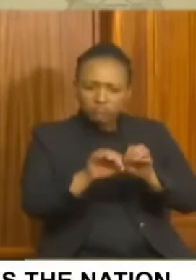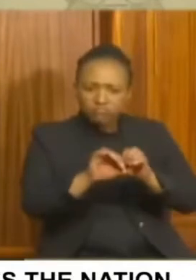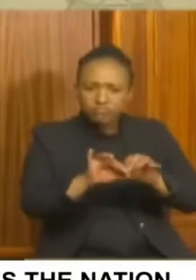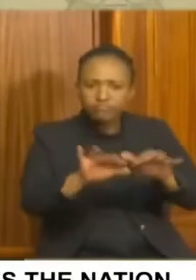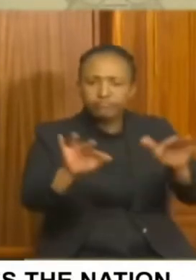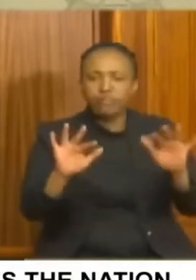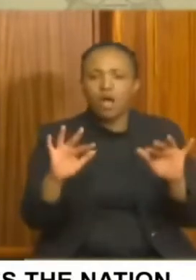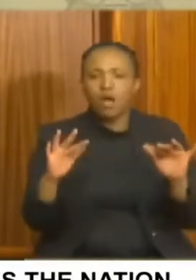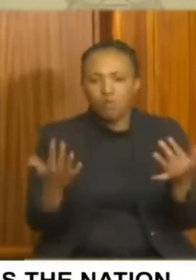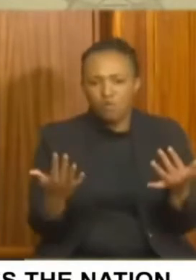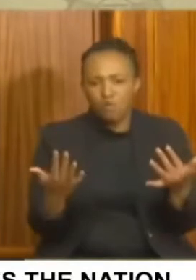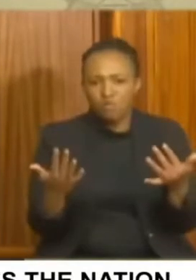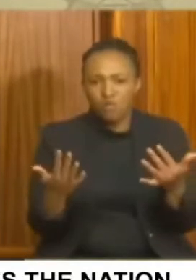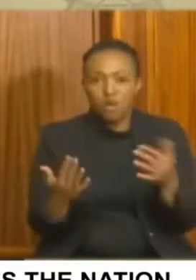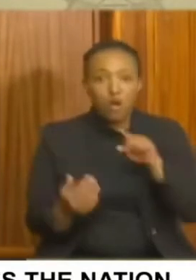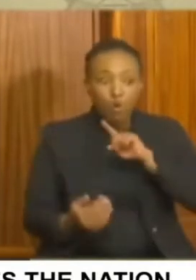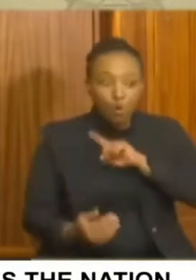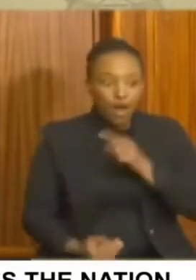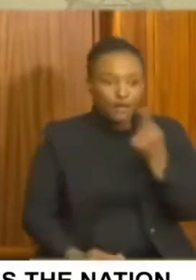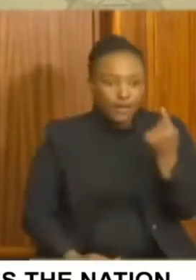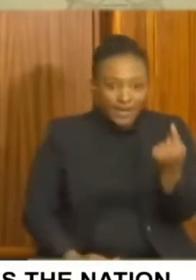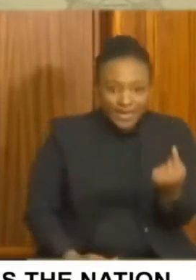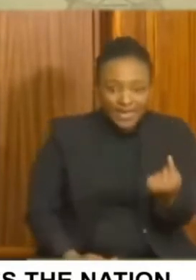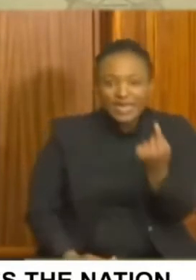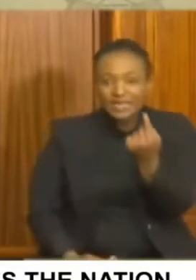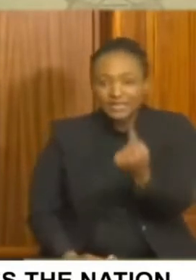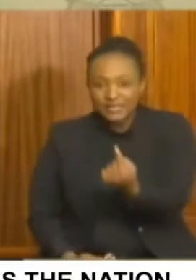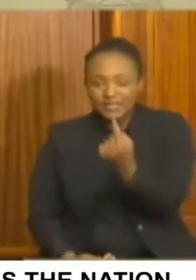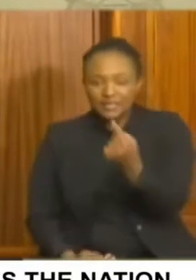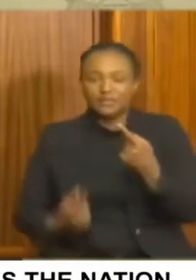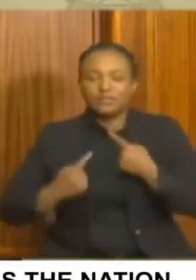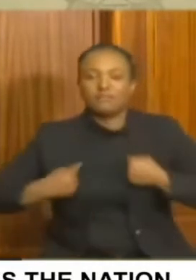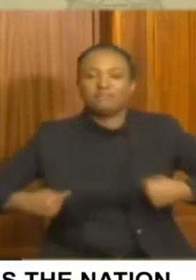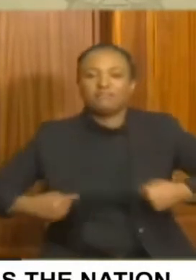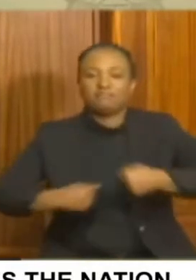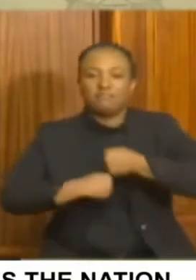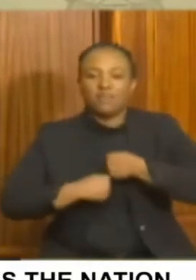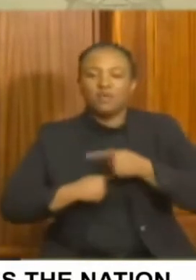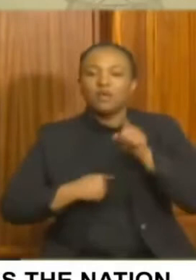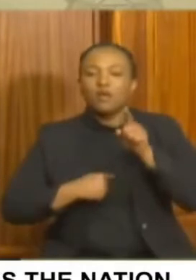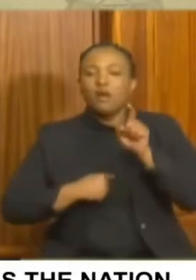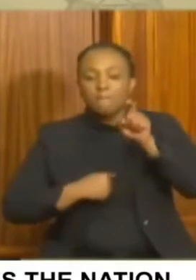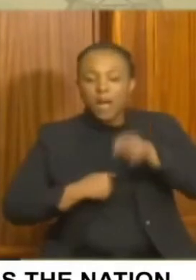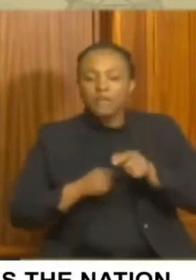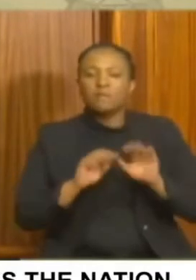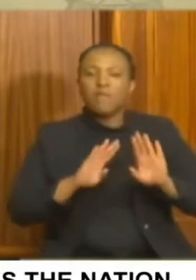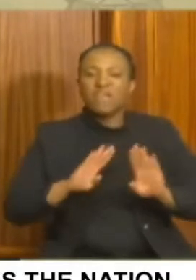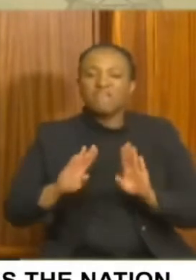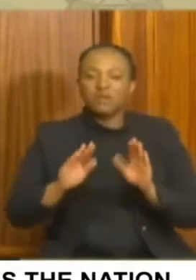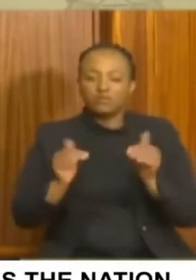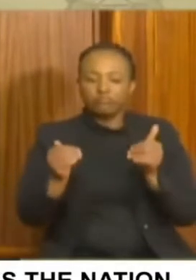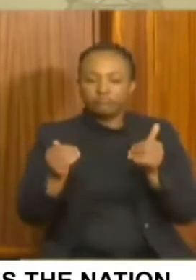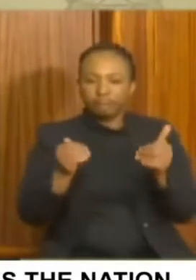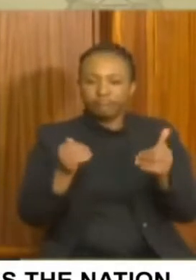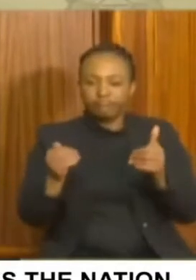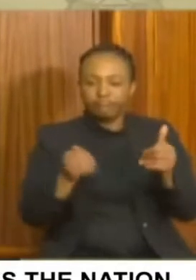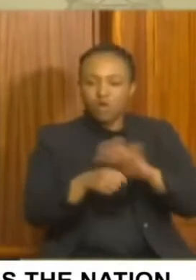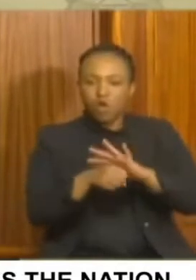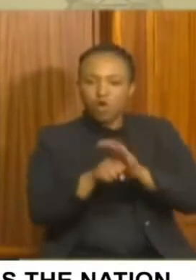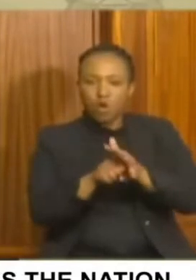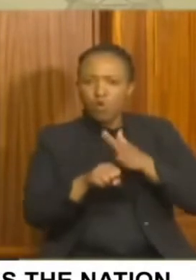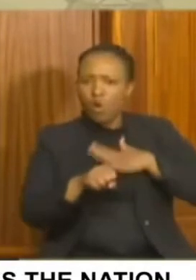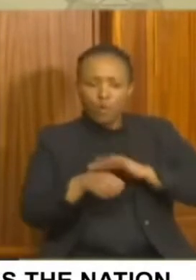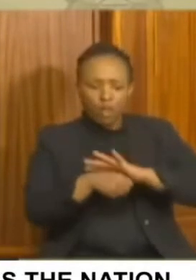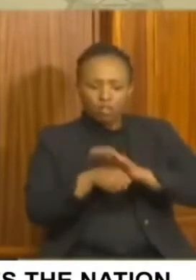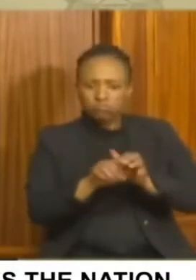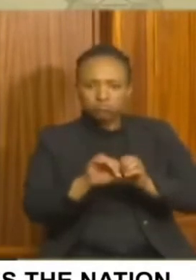corrupt politicians. Each one of us makes sure that we behave in a way that reduces the chances of